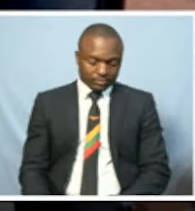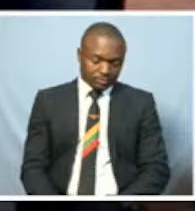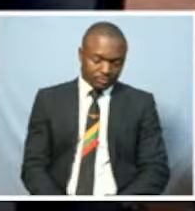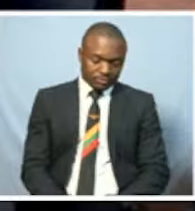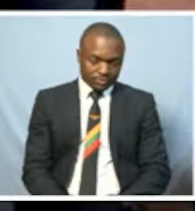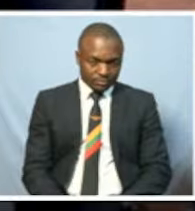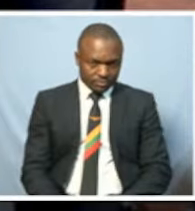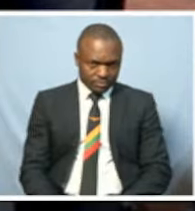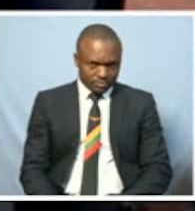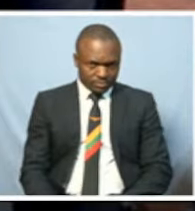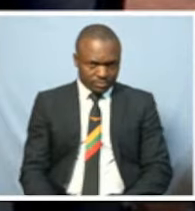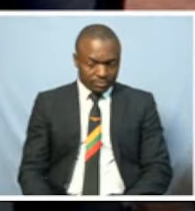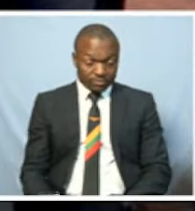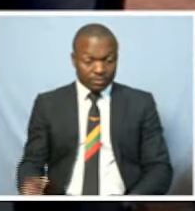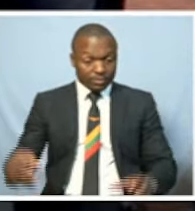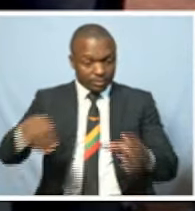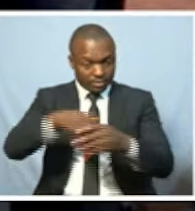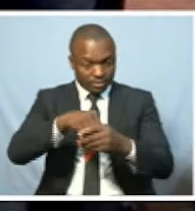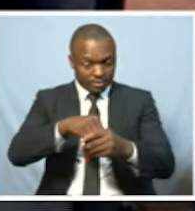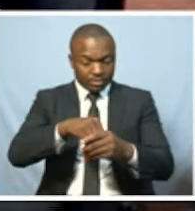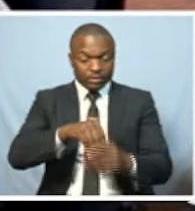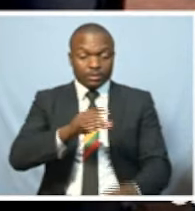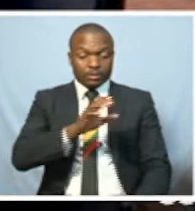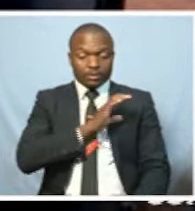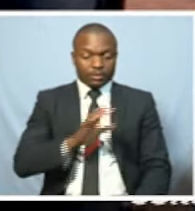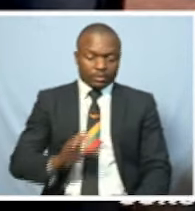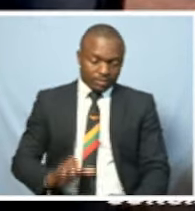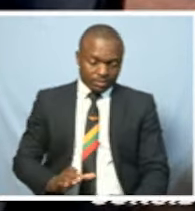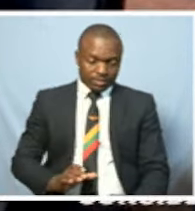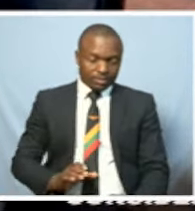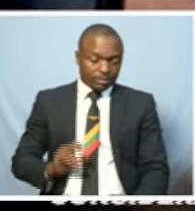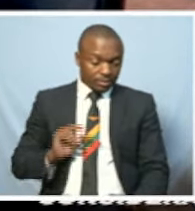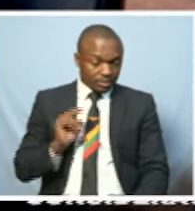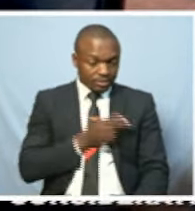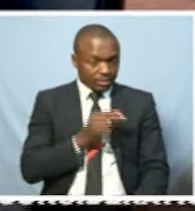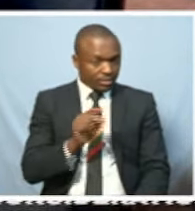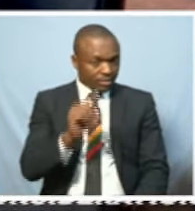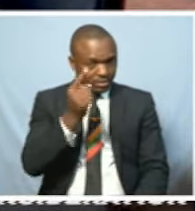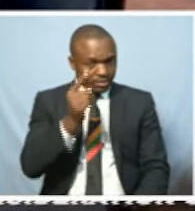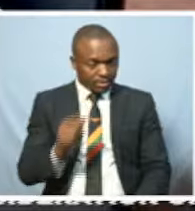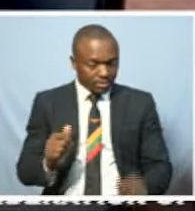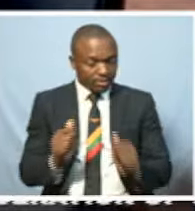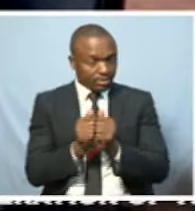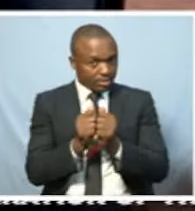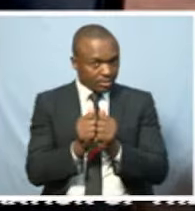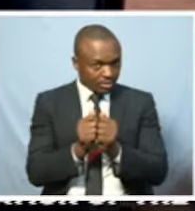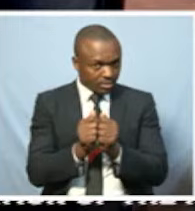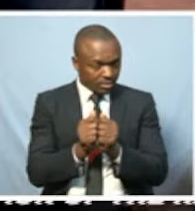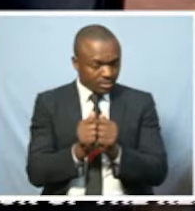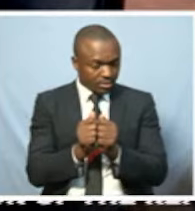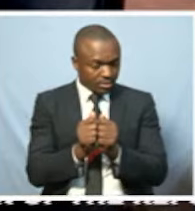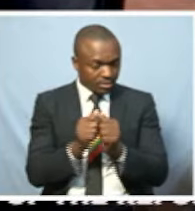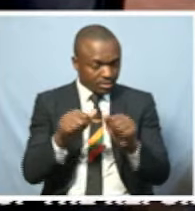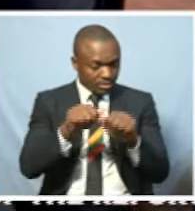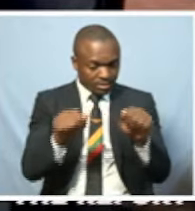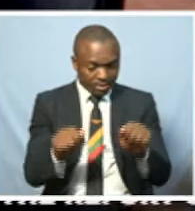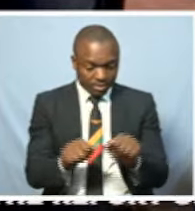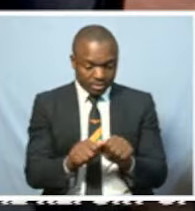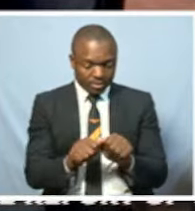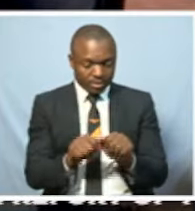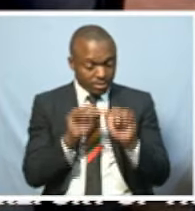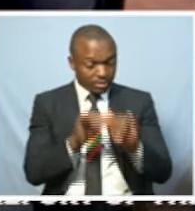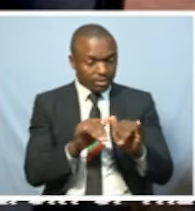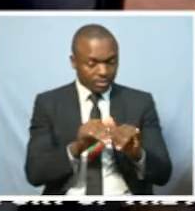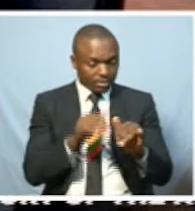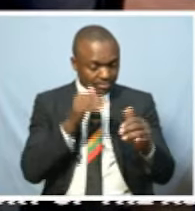on consideration of contractors, we first start with our area, those who are within the area. So